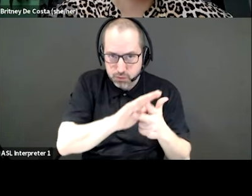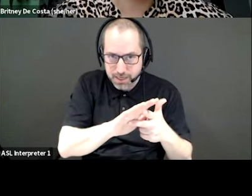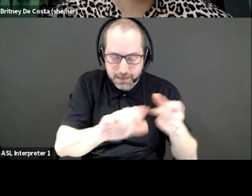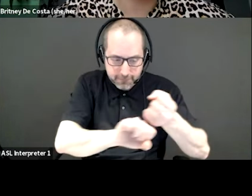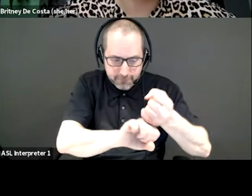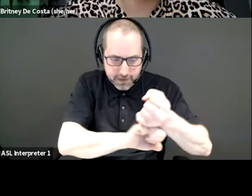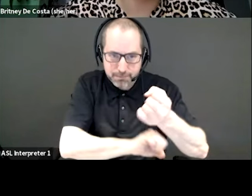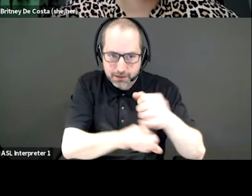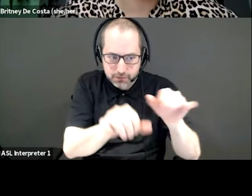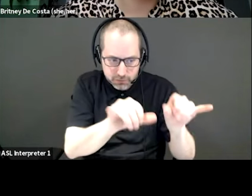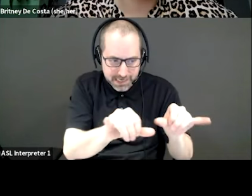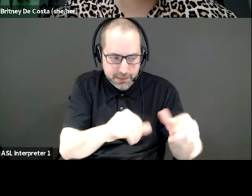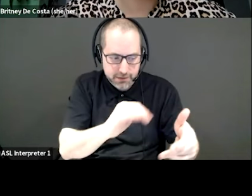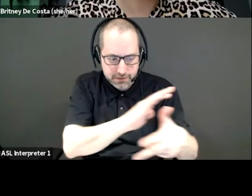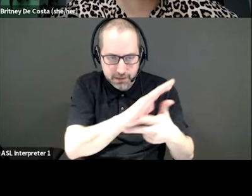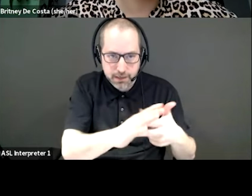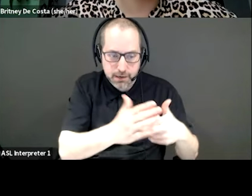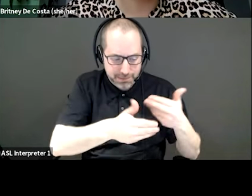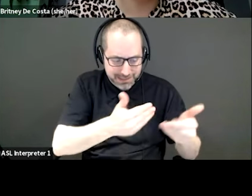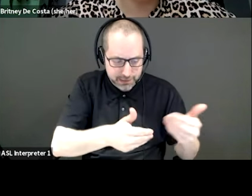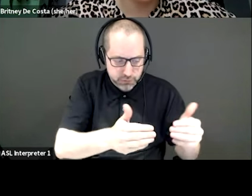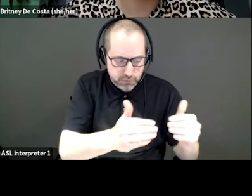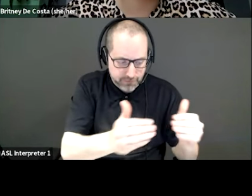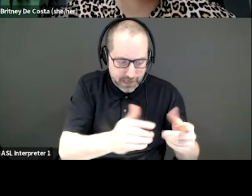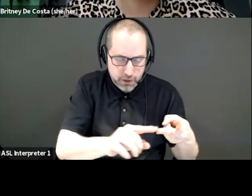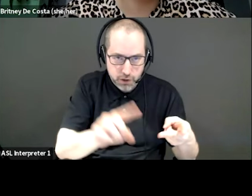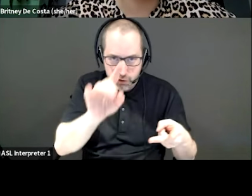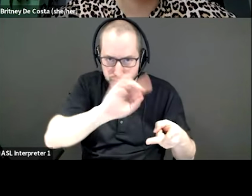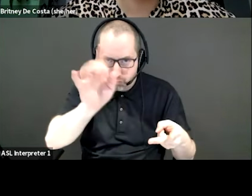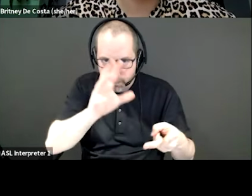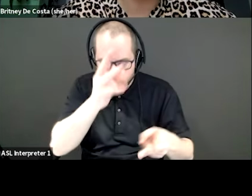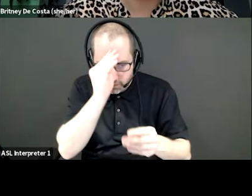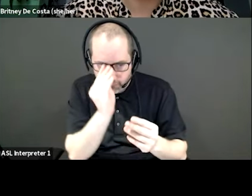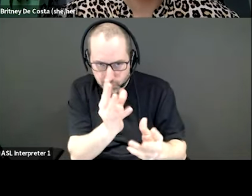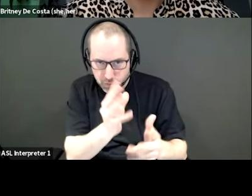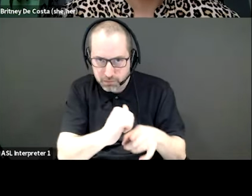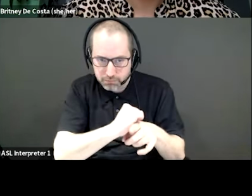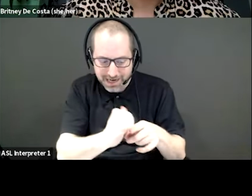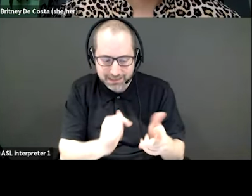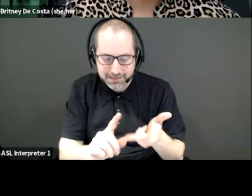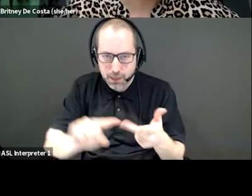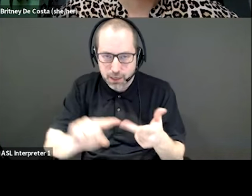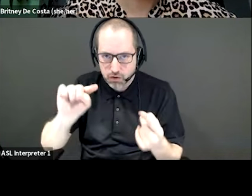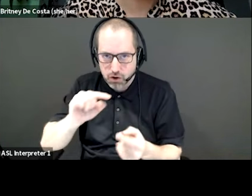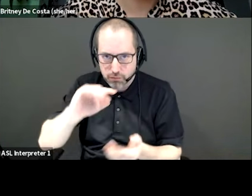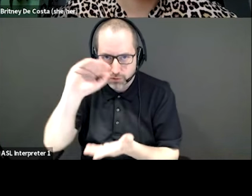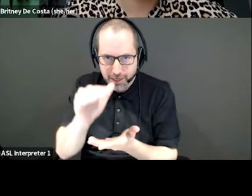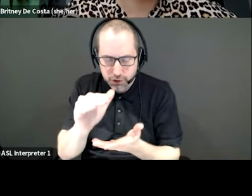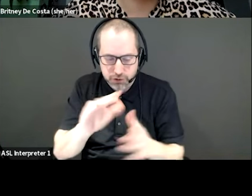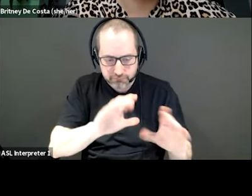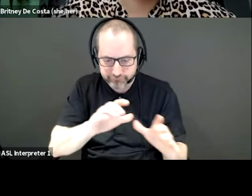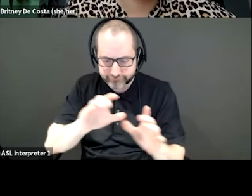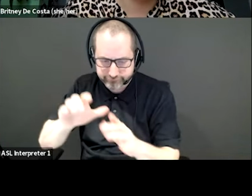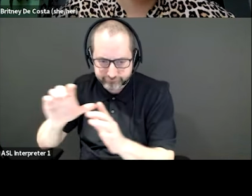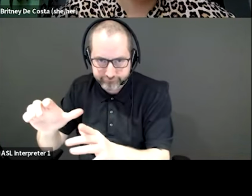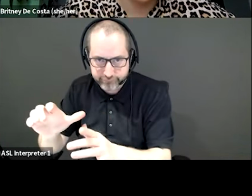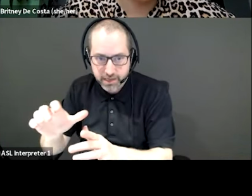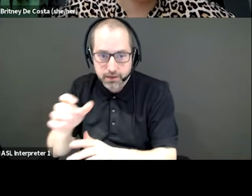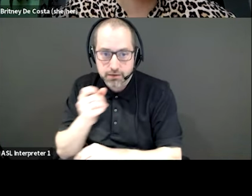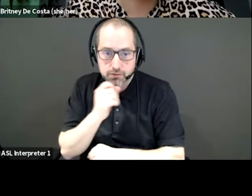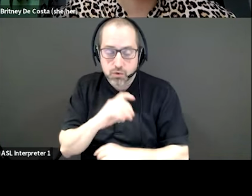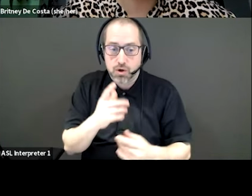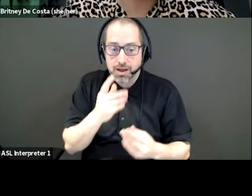that Deb listed: procedural fairness, trauma-informed practice, and harm reduction. Because of how foundational but